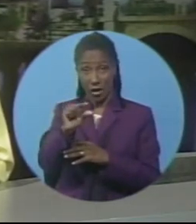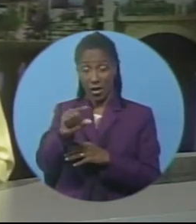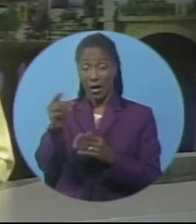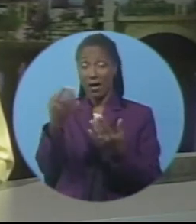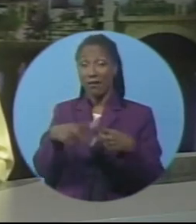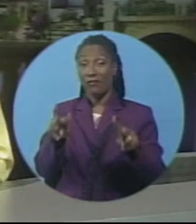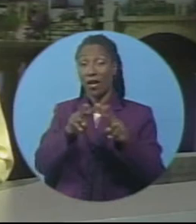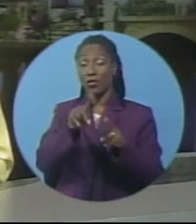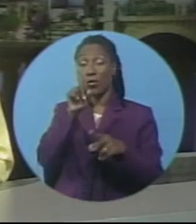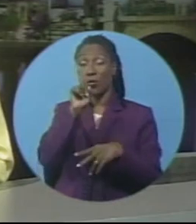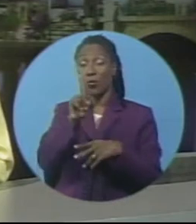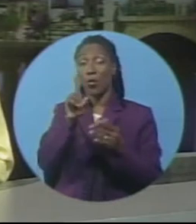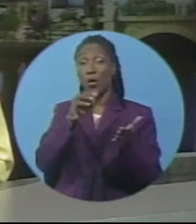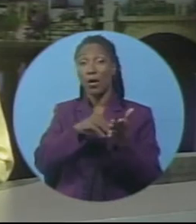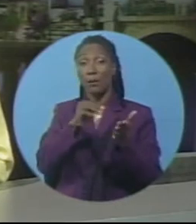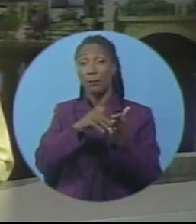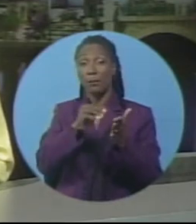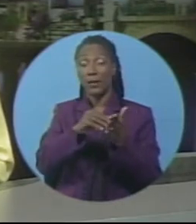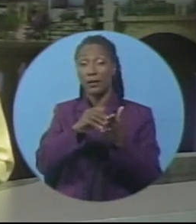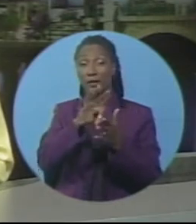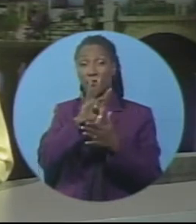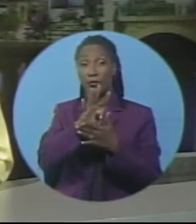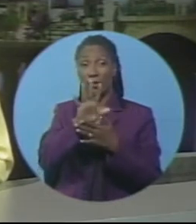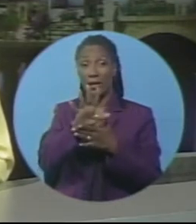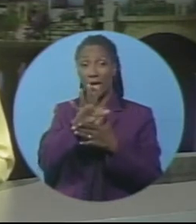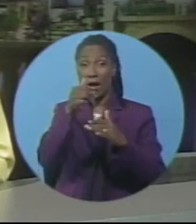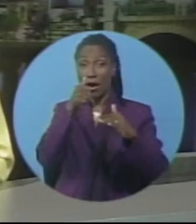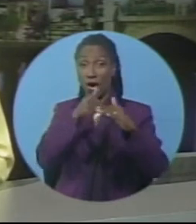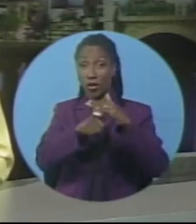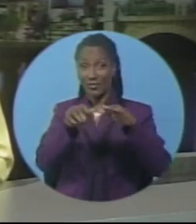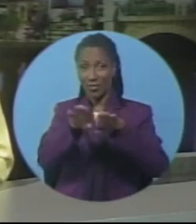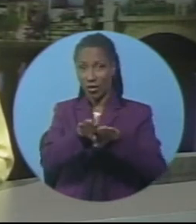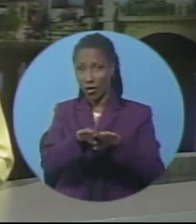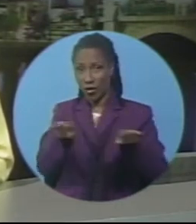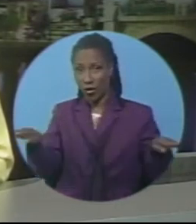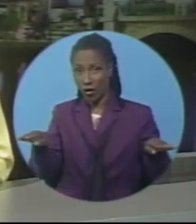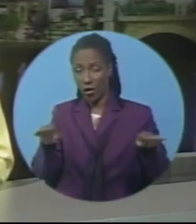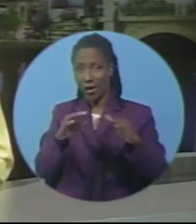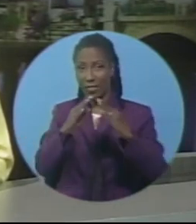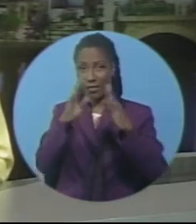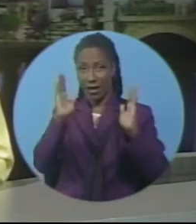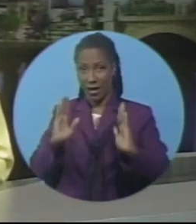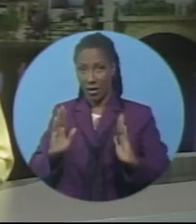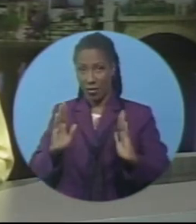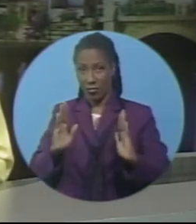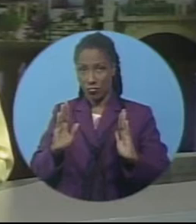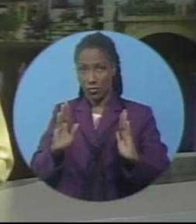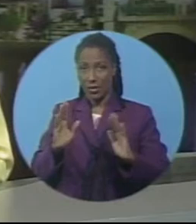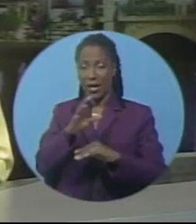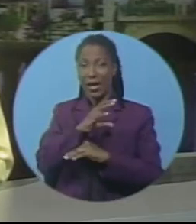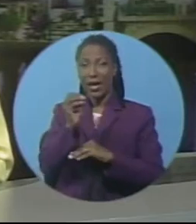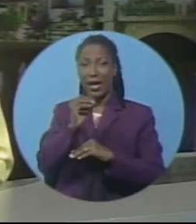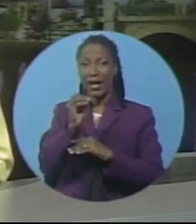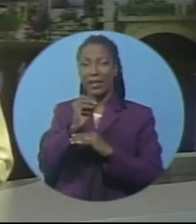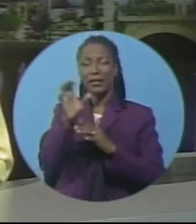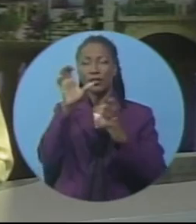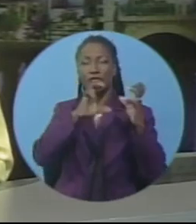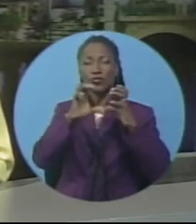$1,045,000. It was discovered under the cellar of the house. Lawmen say a search was also conducted of Callender's vehicle,